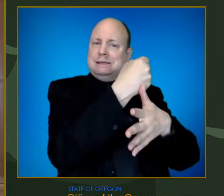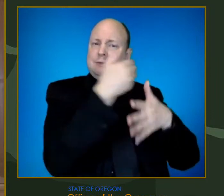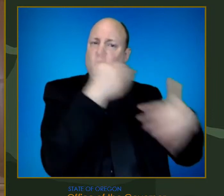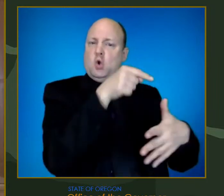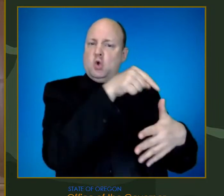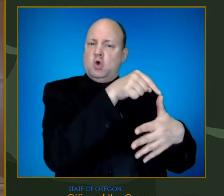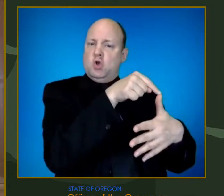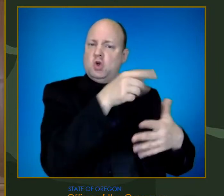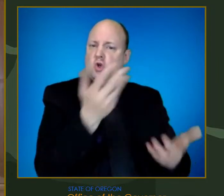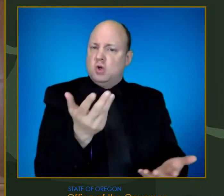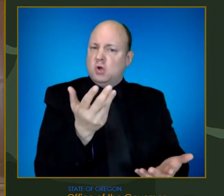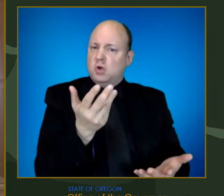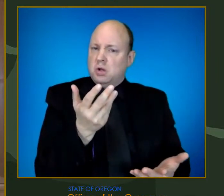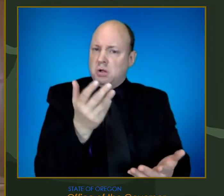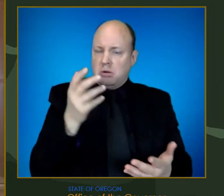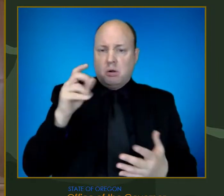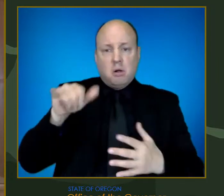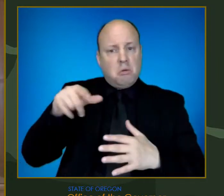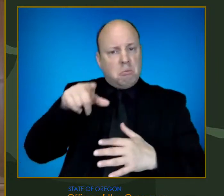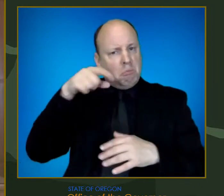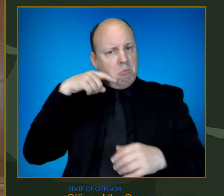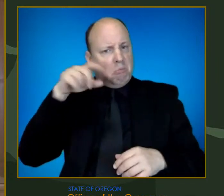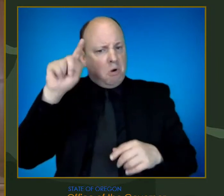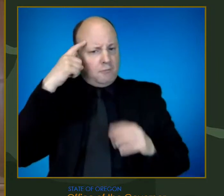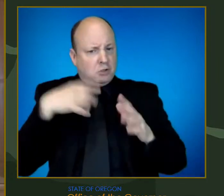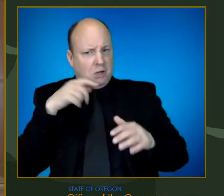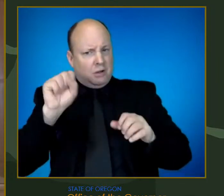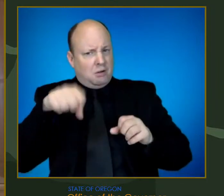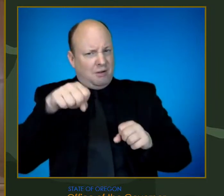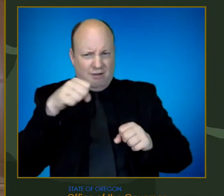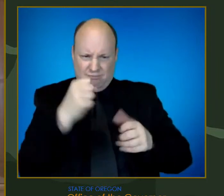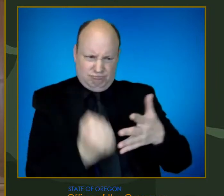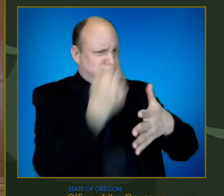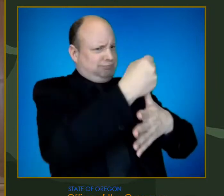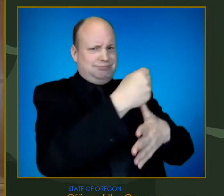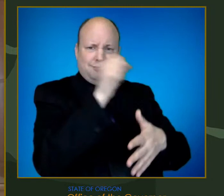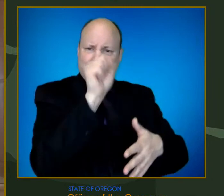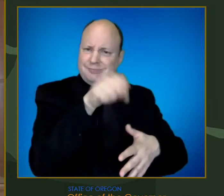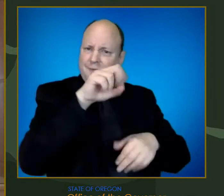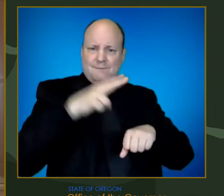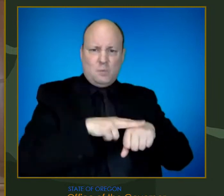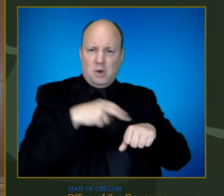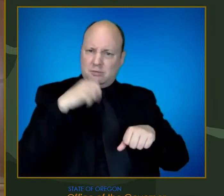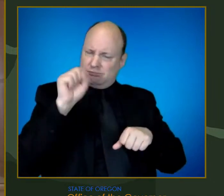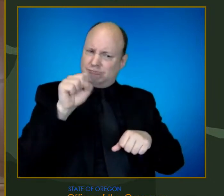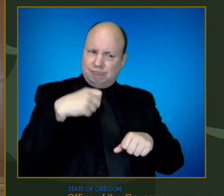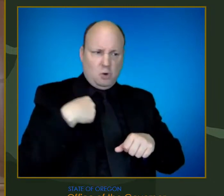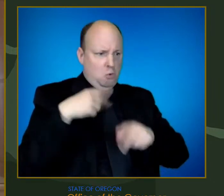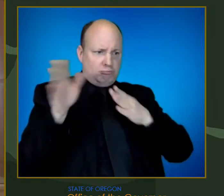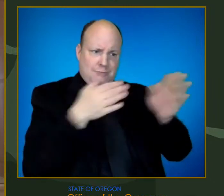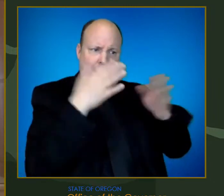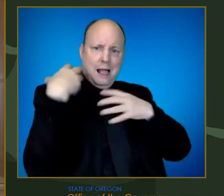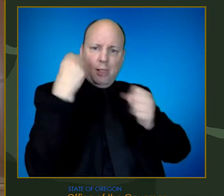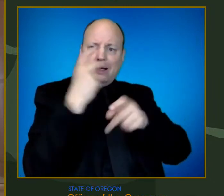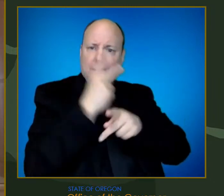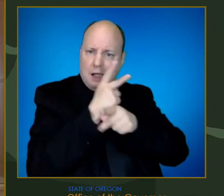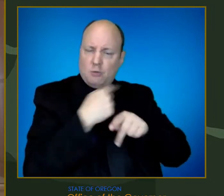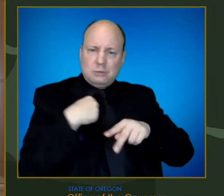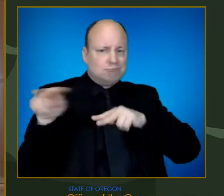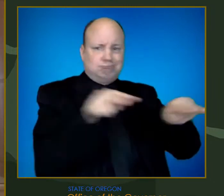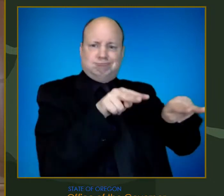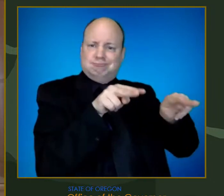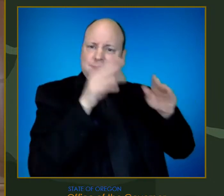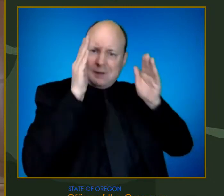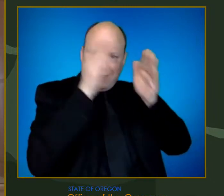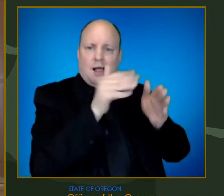state? So, Carmen, from the beginning, in terms of vaccine distribution, we have unfortunately not had